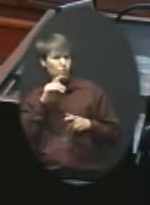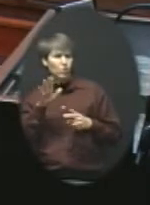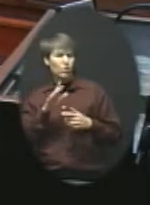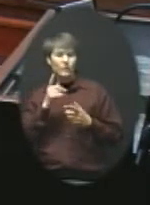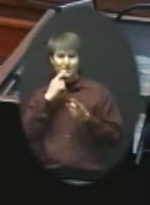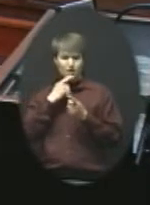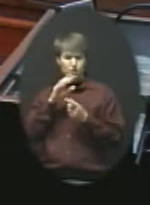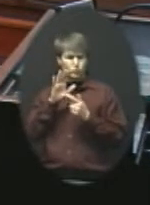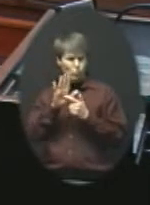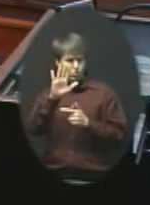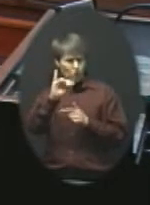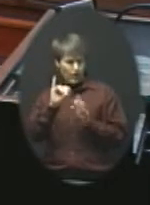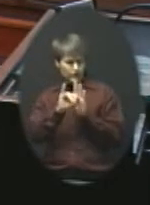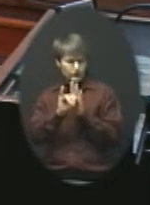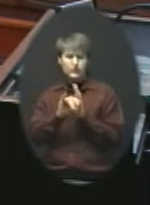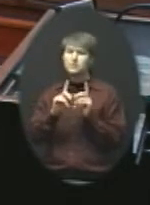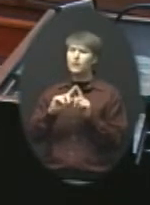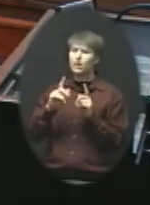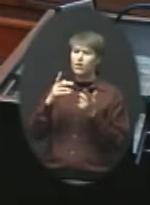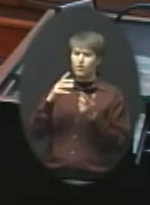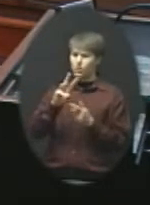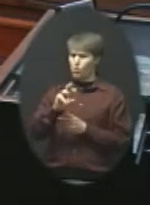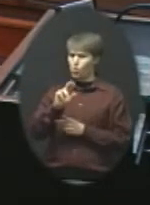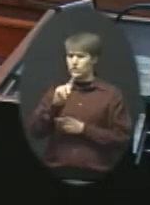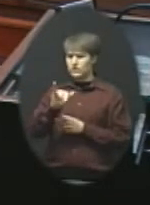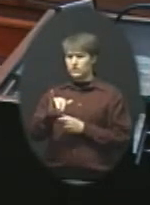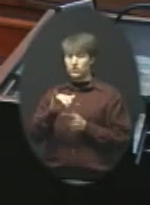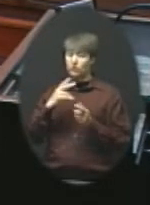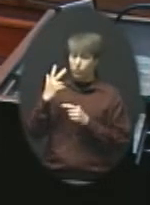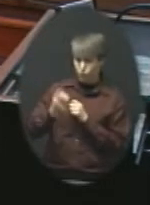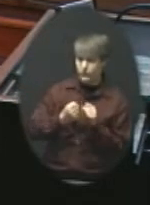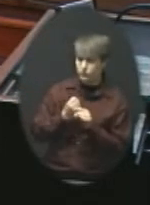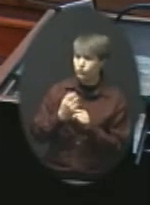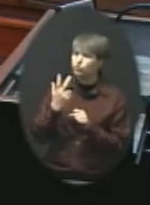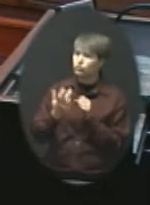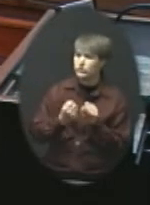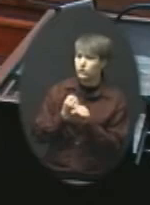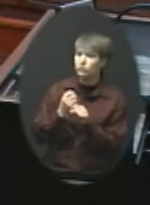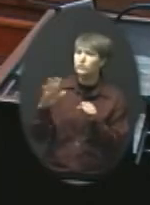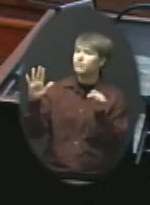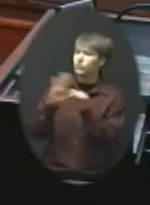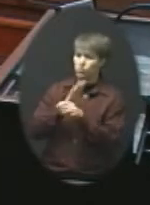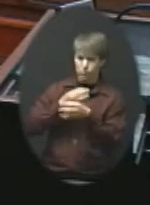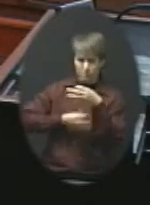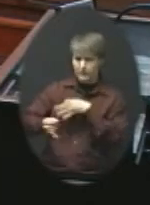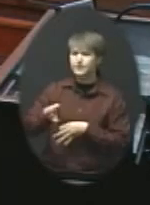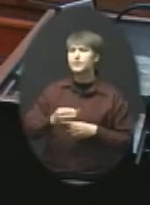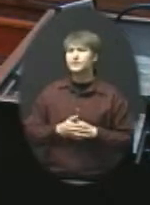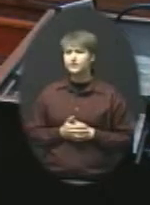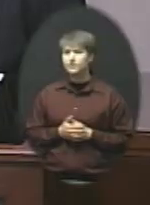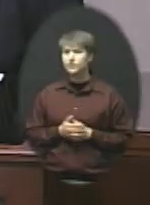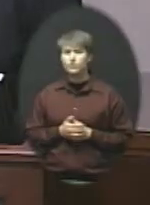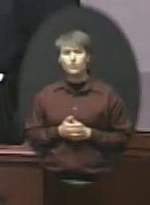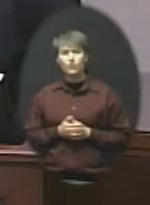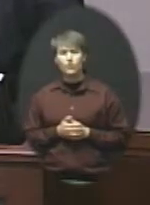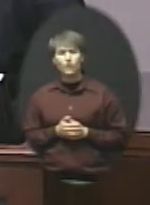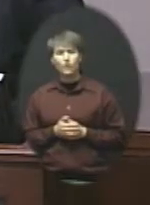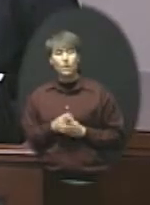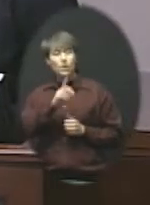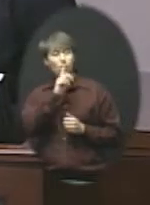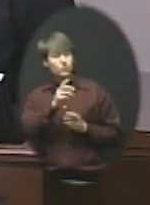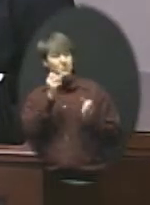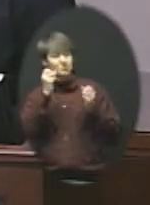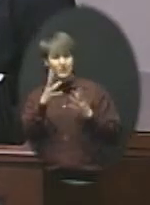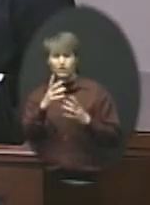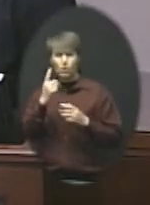And what sort of warranty do these cameras, the system have? 3 years. Mm-hmm. 3 years. Is that pretty full standard? Replacement. Actually, a lot of them